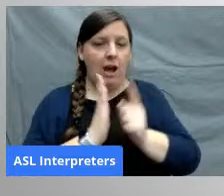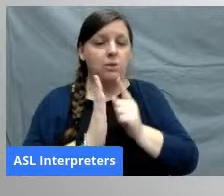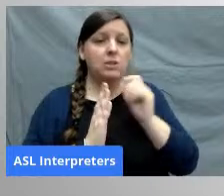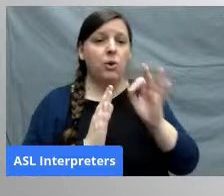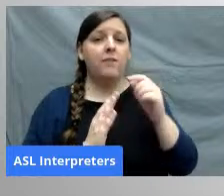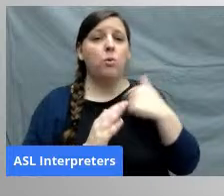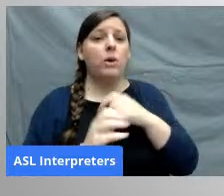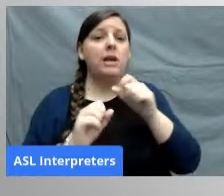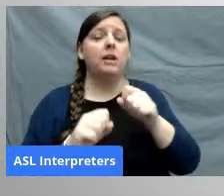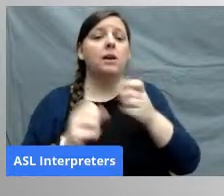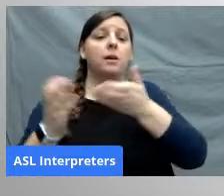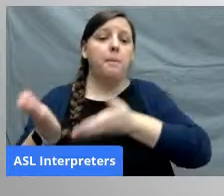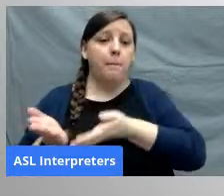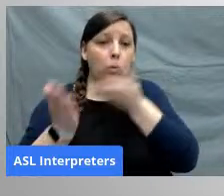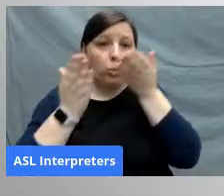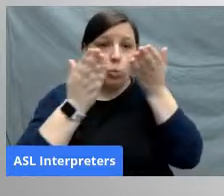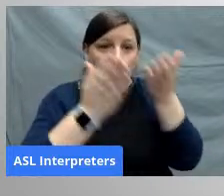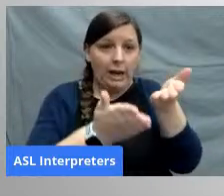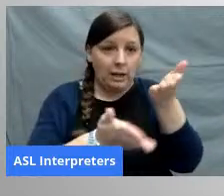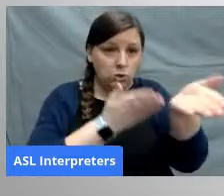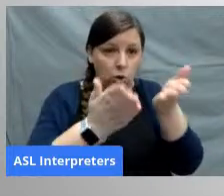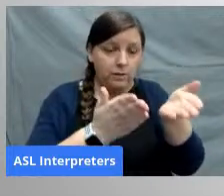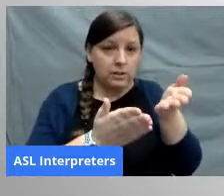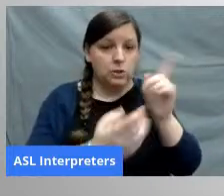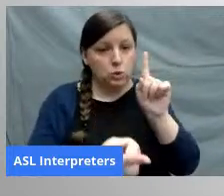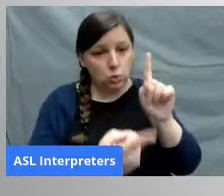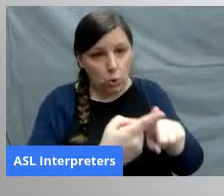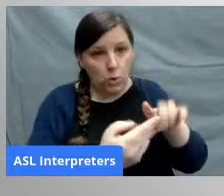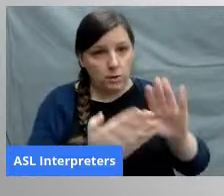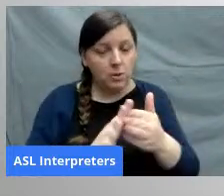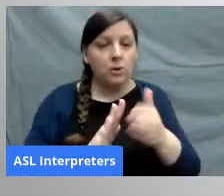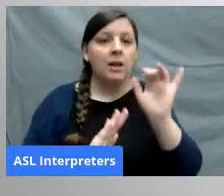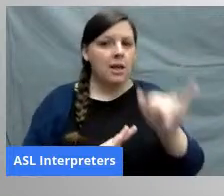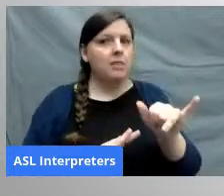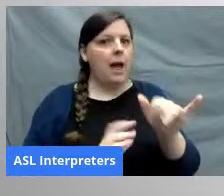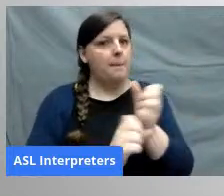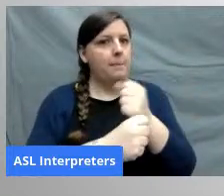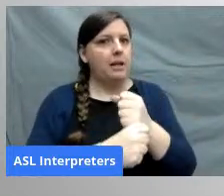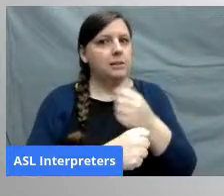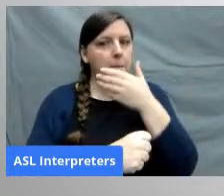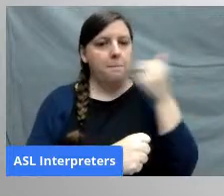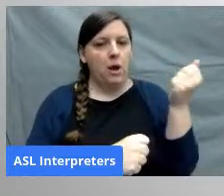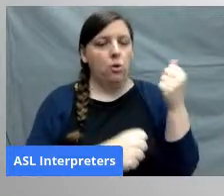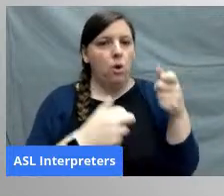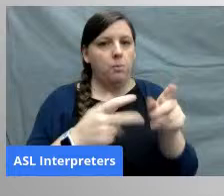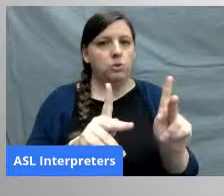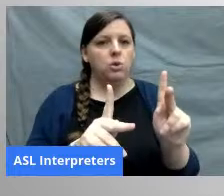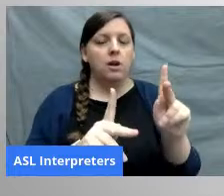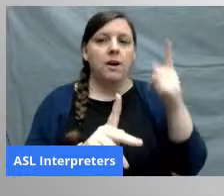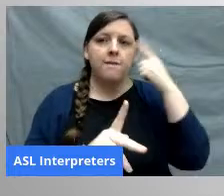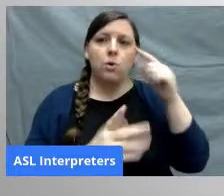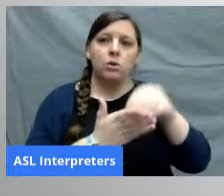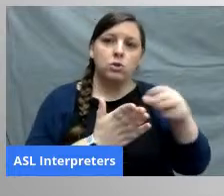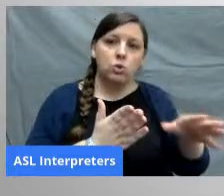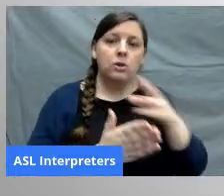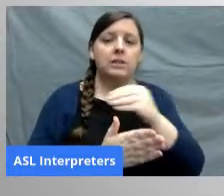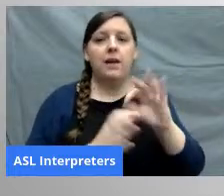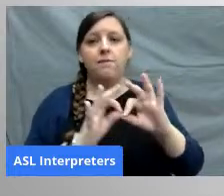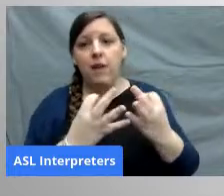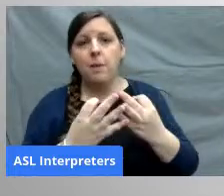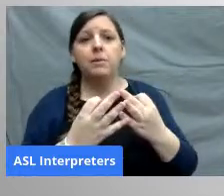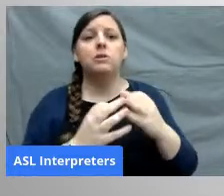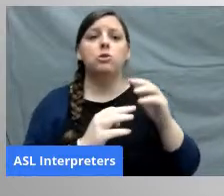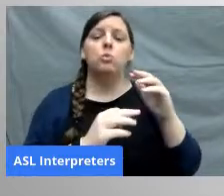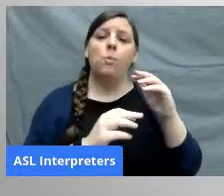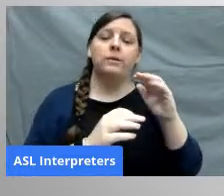that really builds an opportunity for families and students in our communities to build a relationship, and sometimes